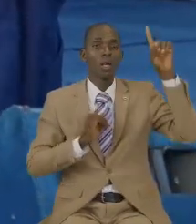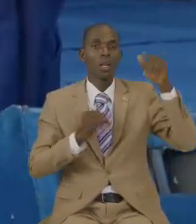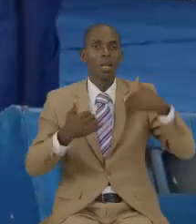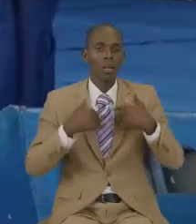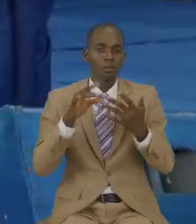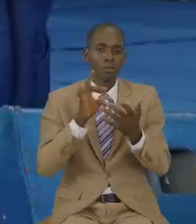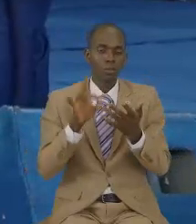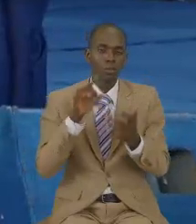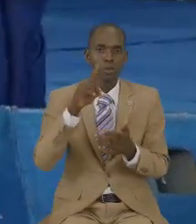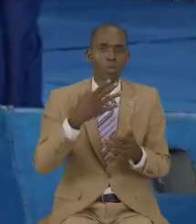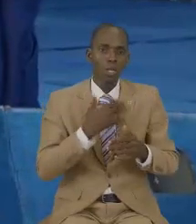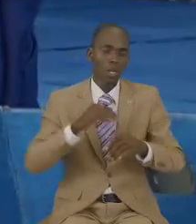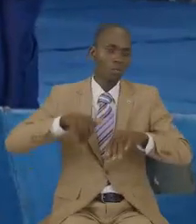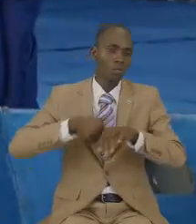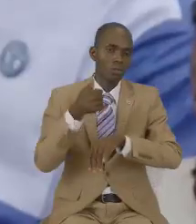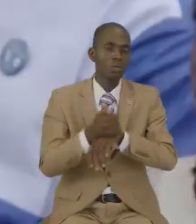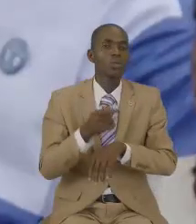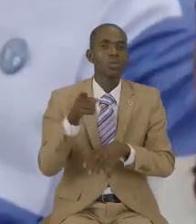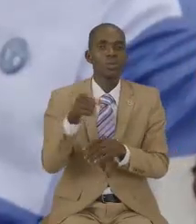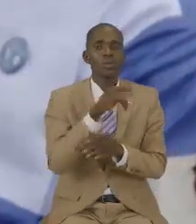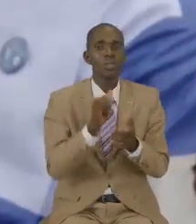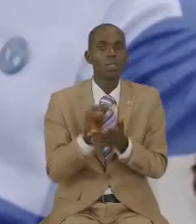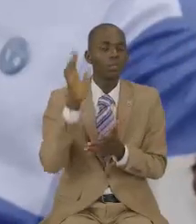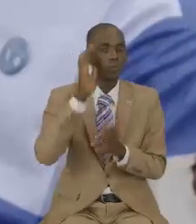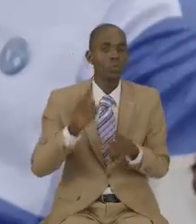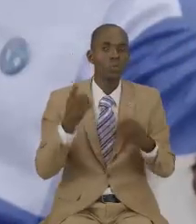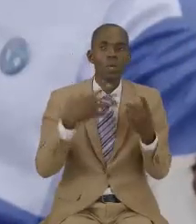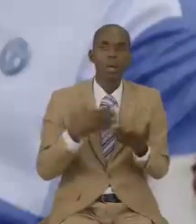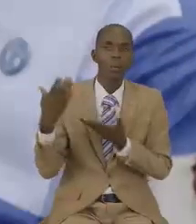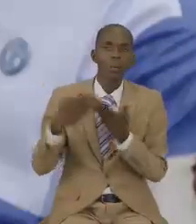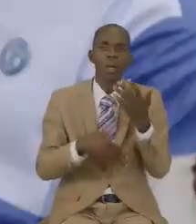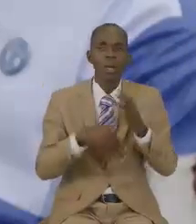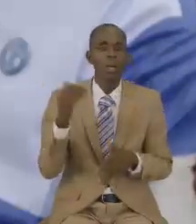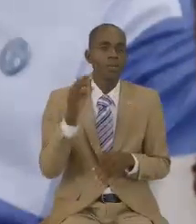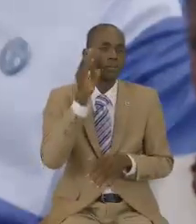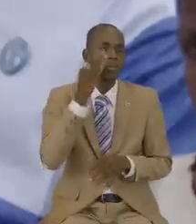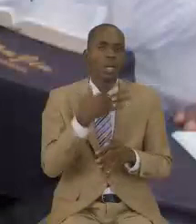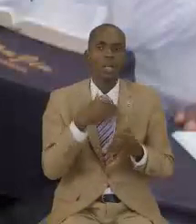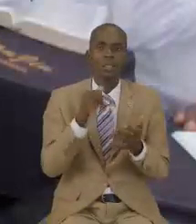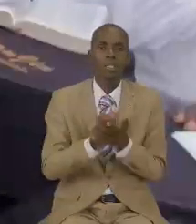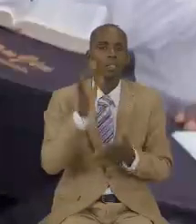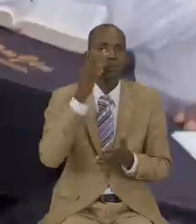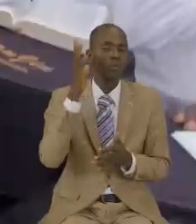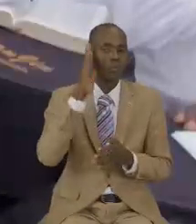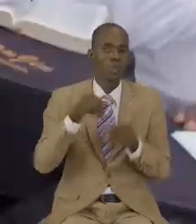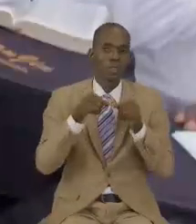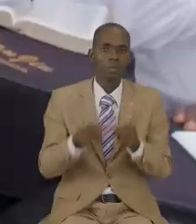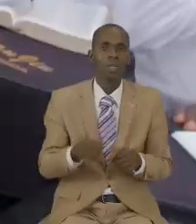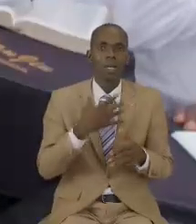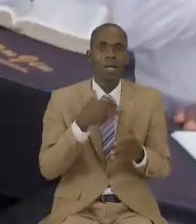you that ye should go and bring forth fruit, and that your fruit should remain, and that